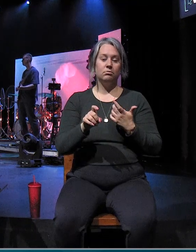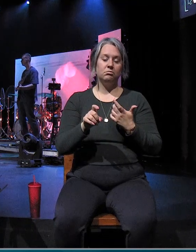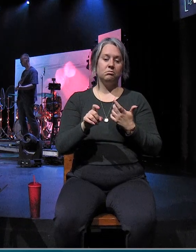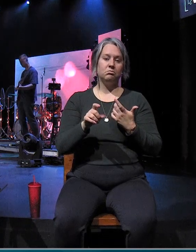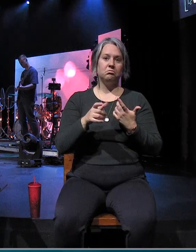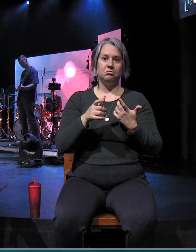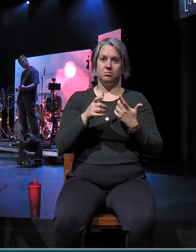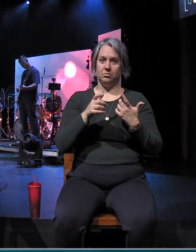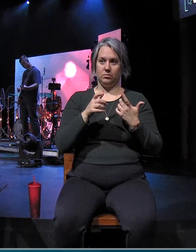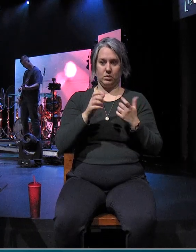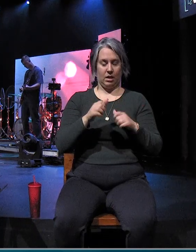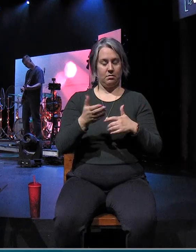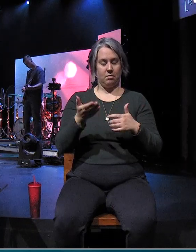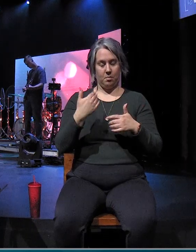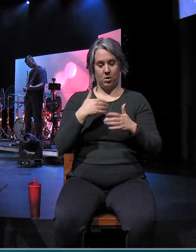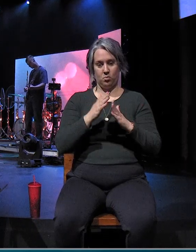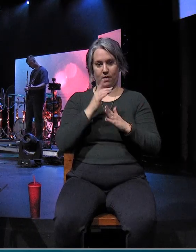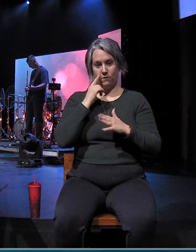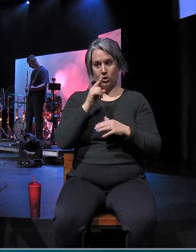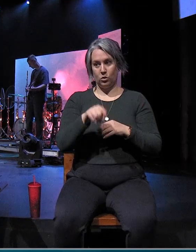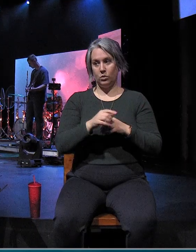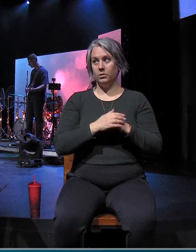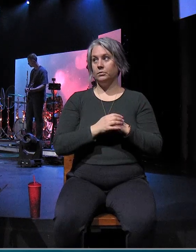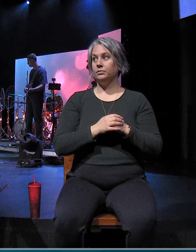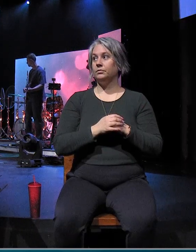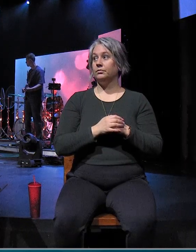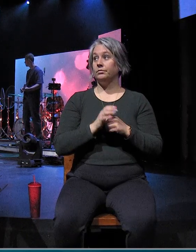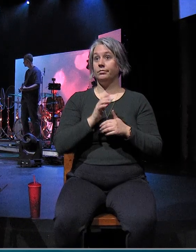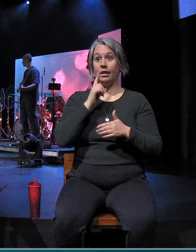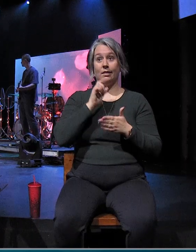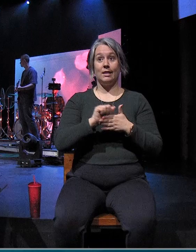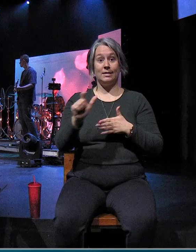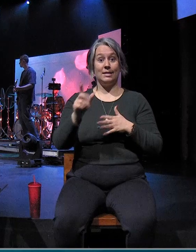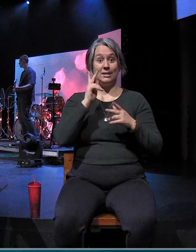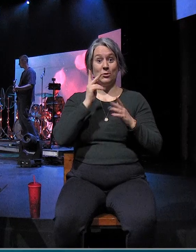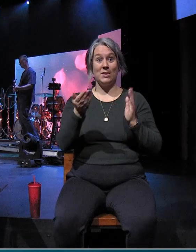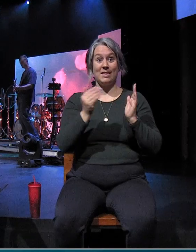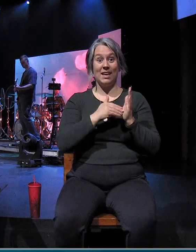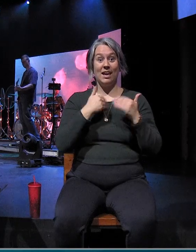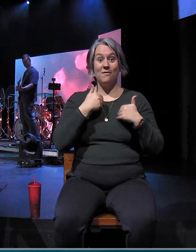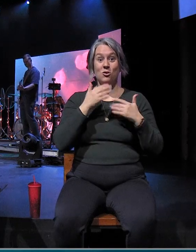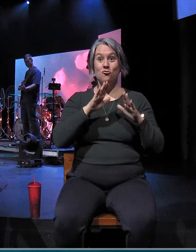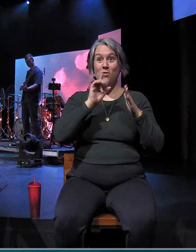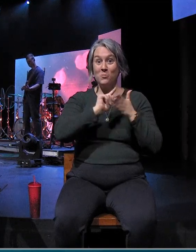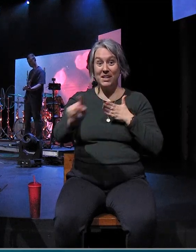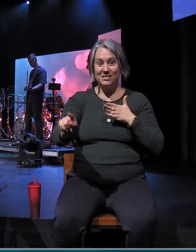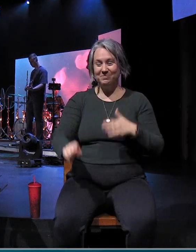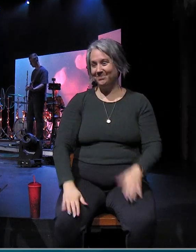Come on down, and we'd love to pray for you. I think that's it. See you guys. Have a really good week.